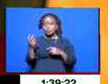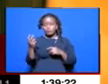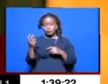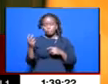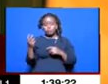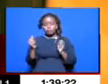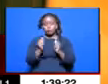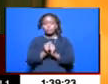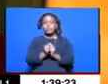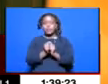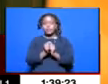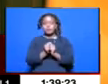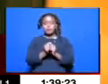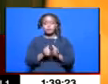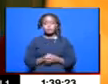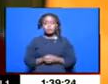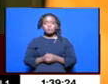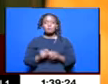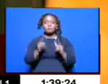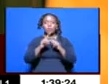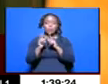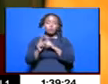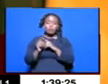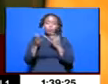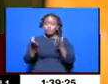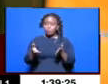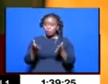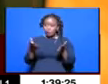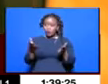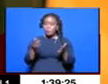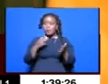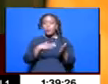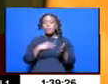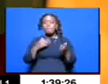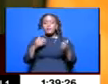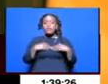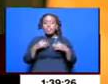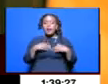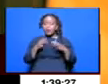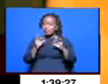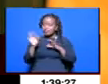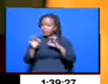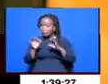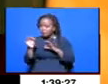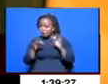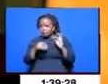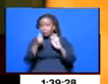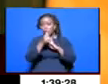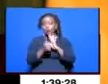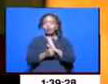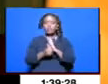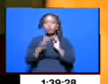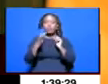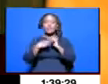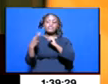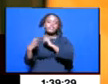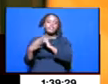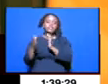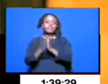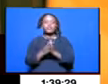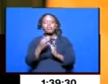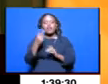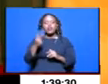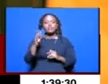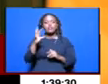2010. And now this brings me to the interpretation of Articles 88 and 250 of the Constitution